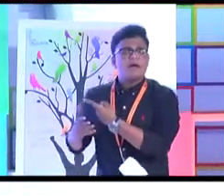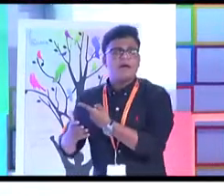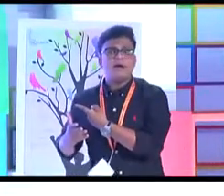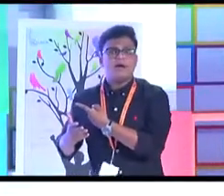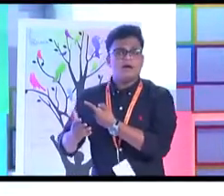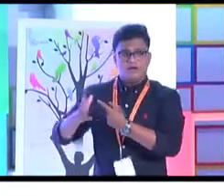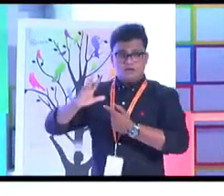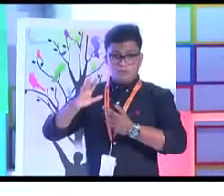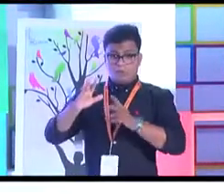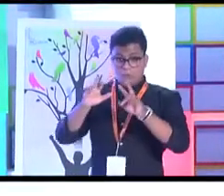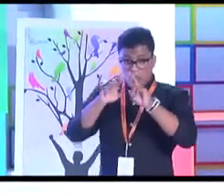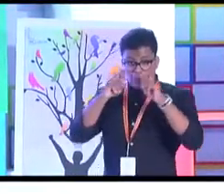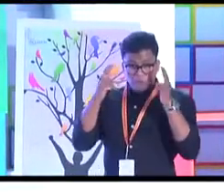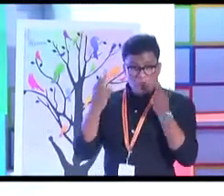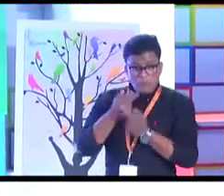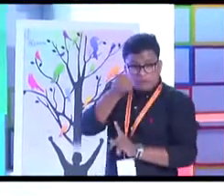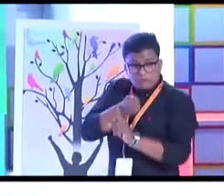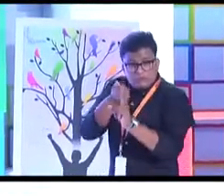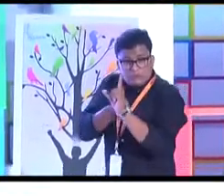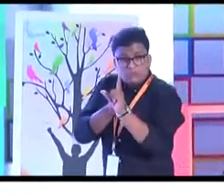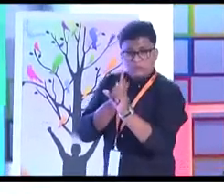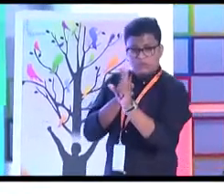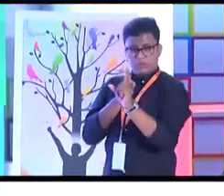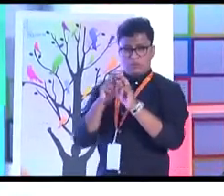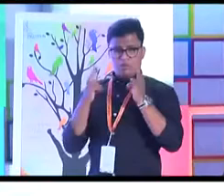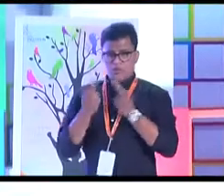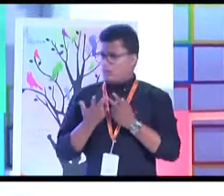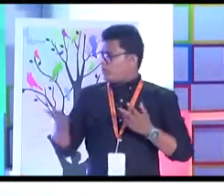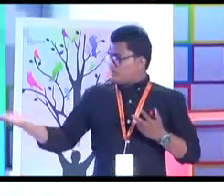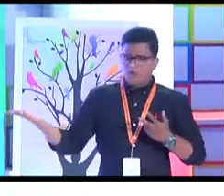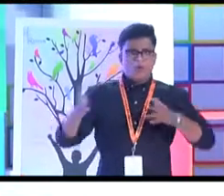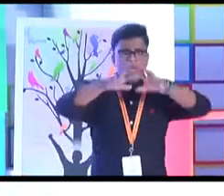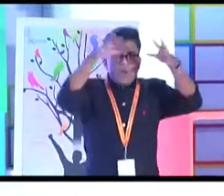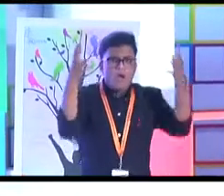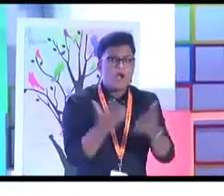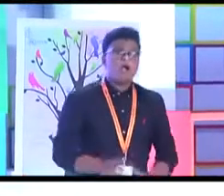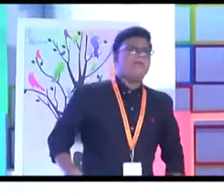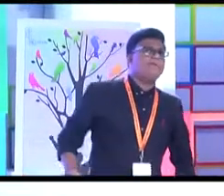small bed, when I came out of the world in this wheelchair, I saw